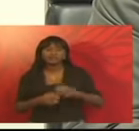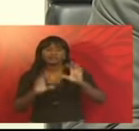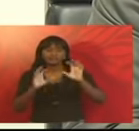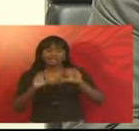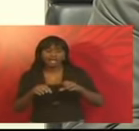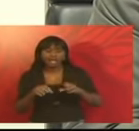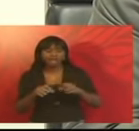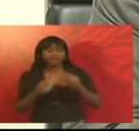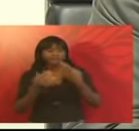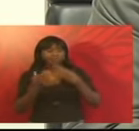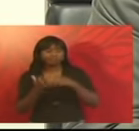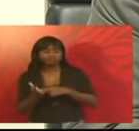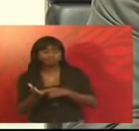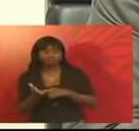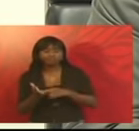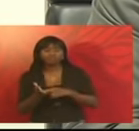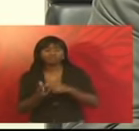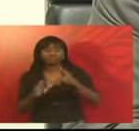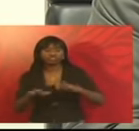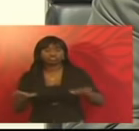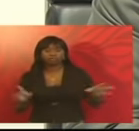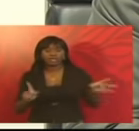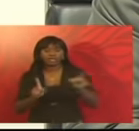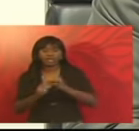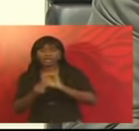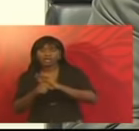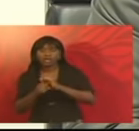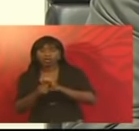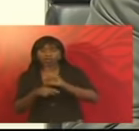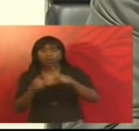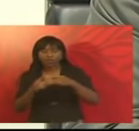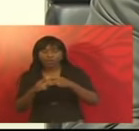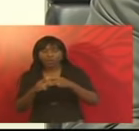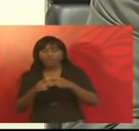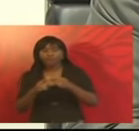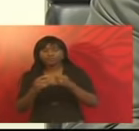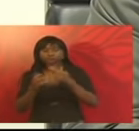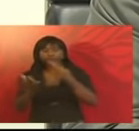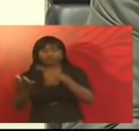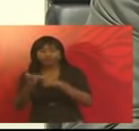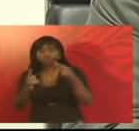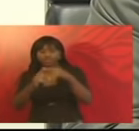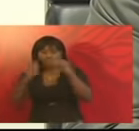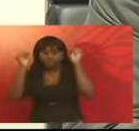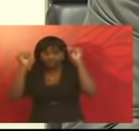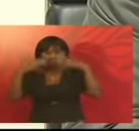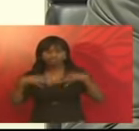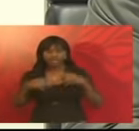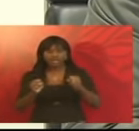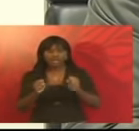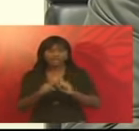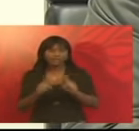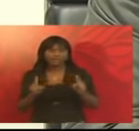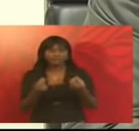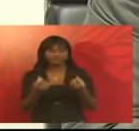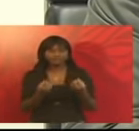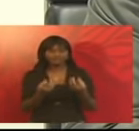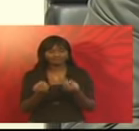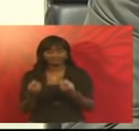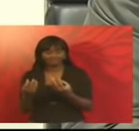reported when they come to the attention of the health system, but there'll be many instances in